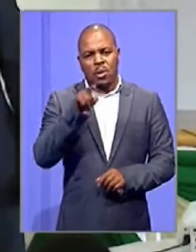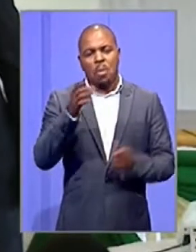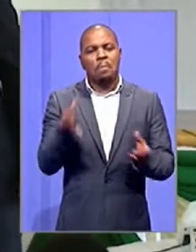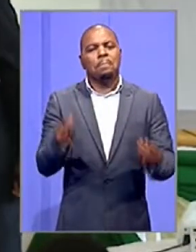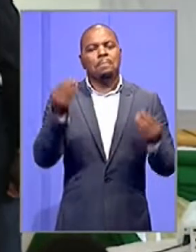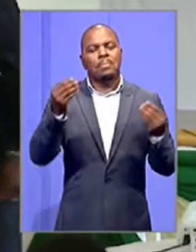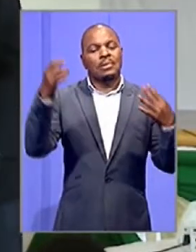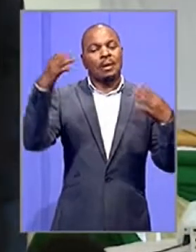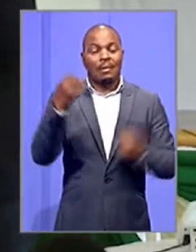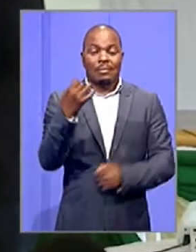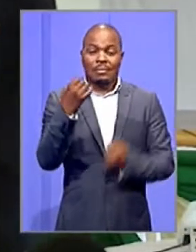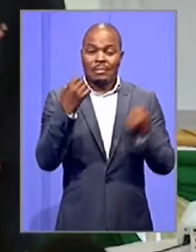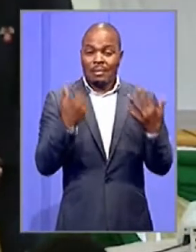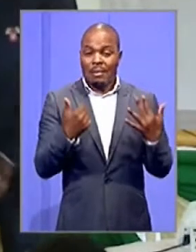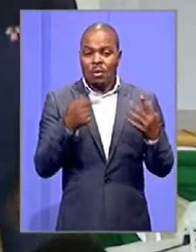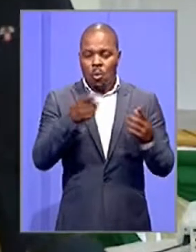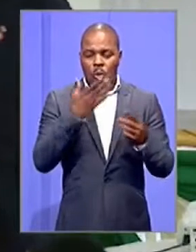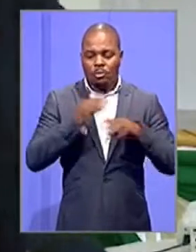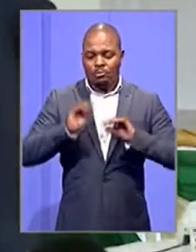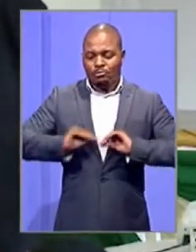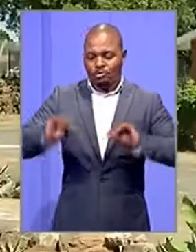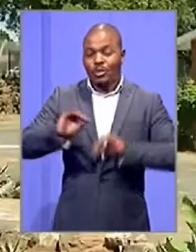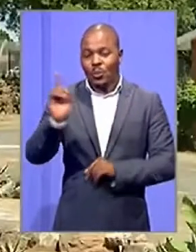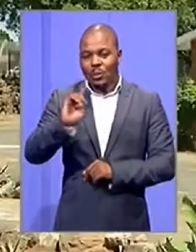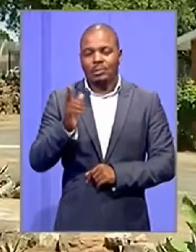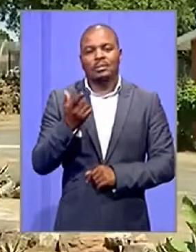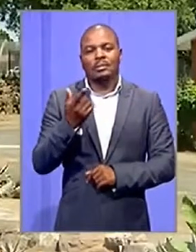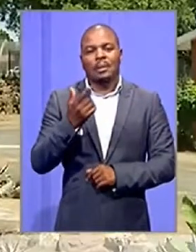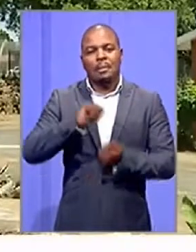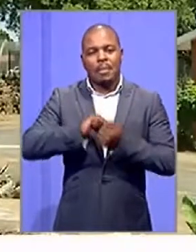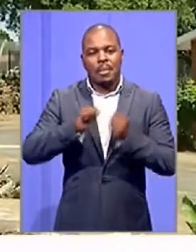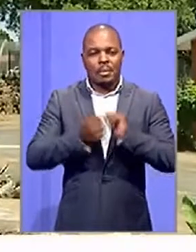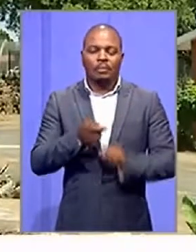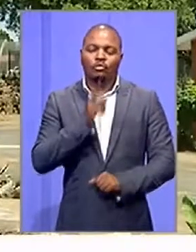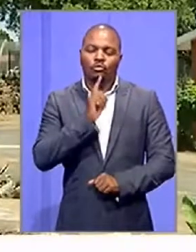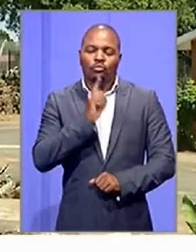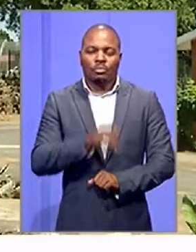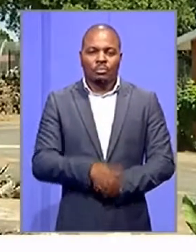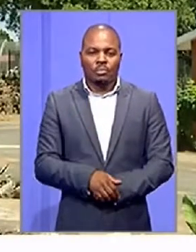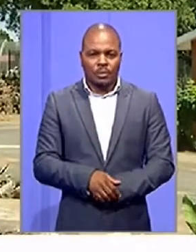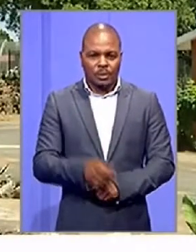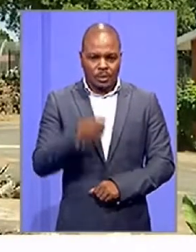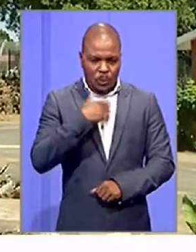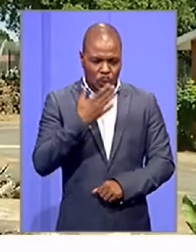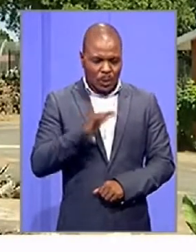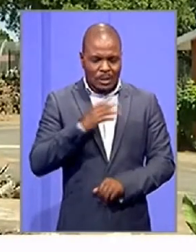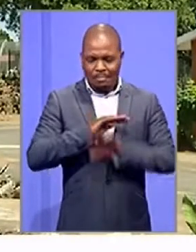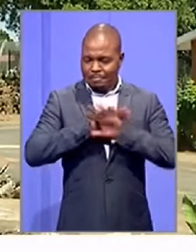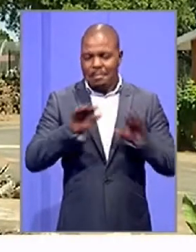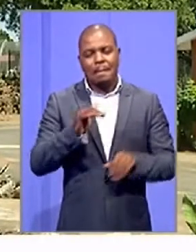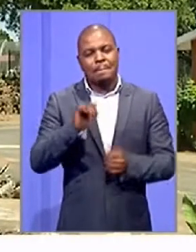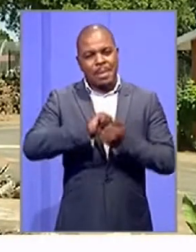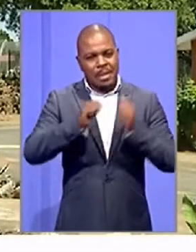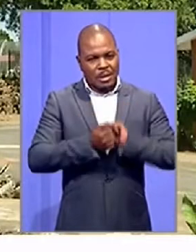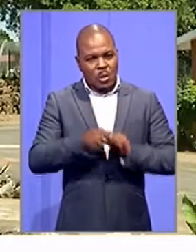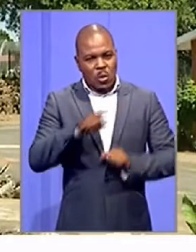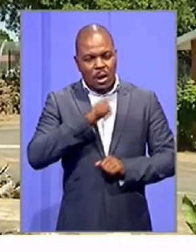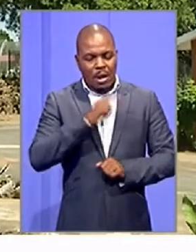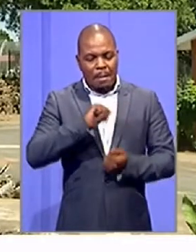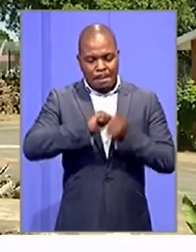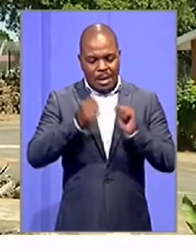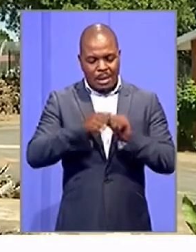tshela mme o nyaka go borutisi wa maths. So I want to continue studying, I want to do maths, yes, pure maths, as I got the distinction